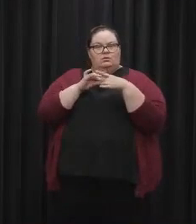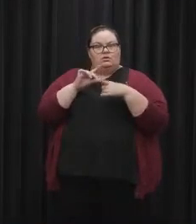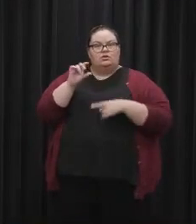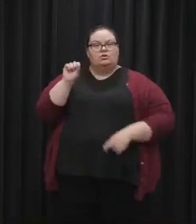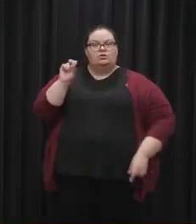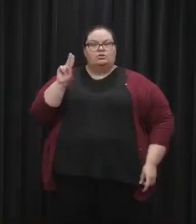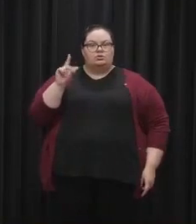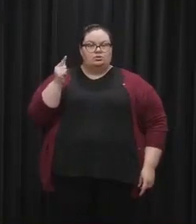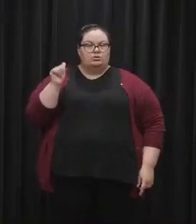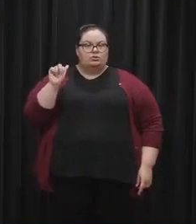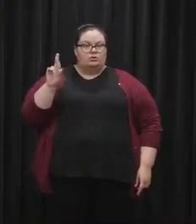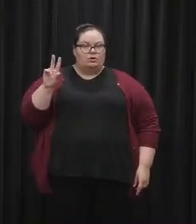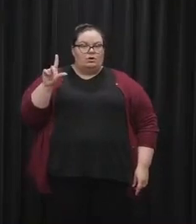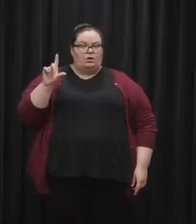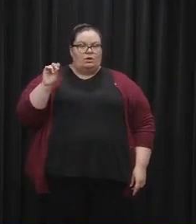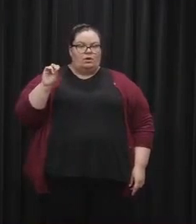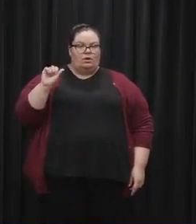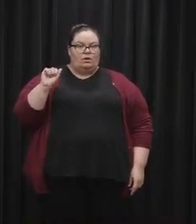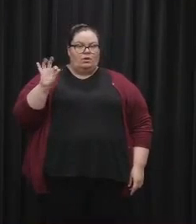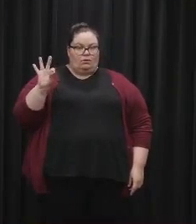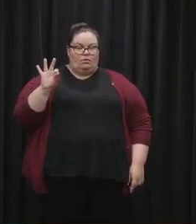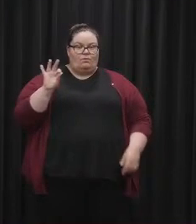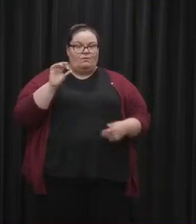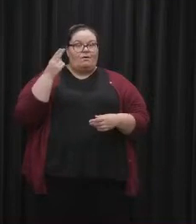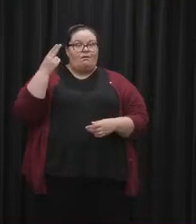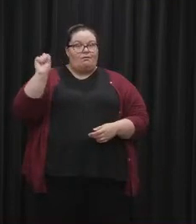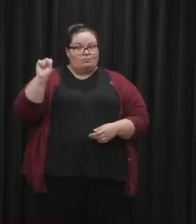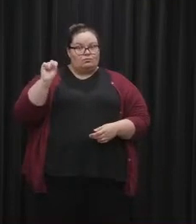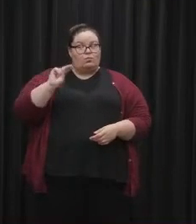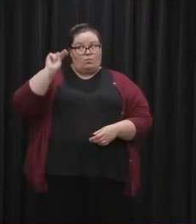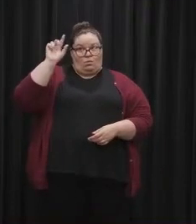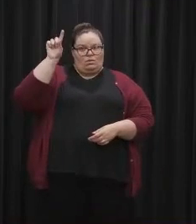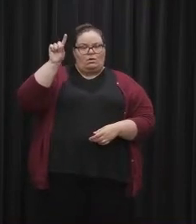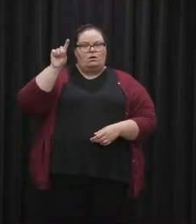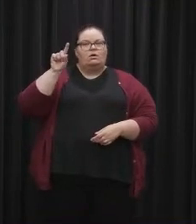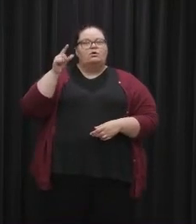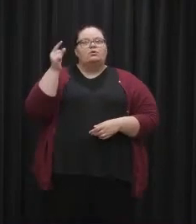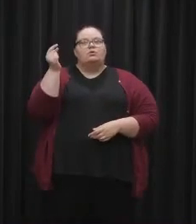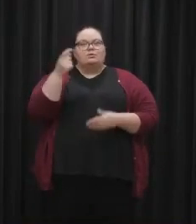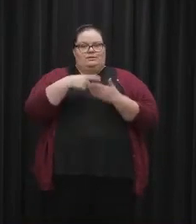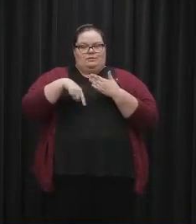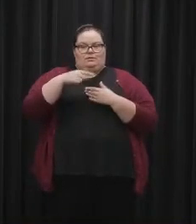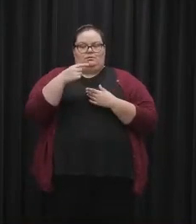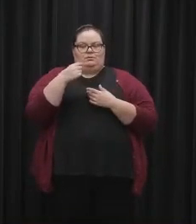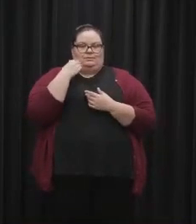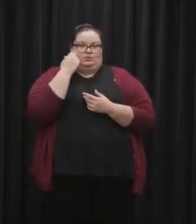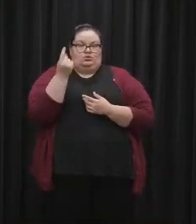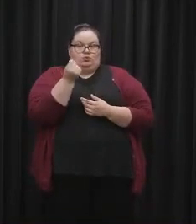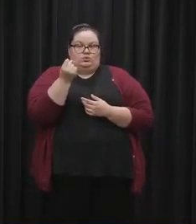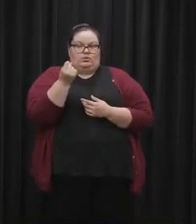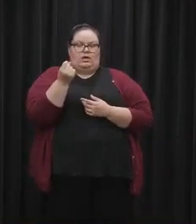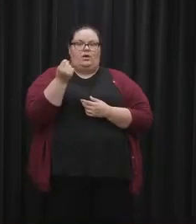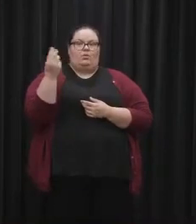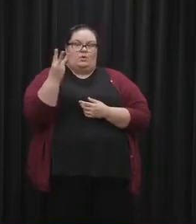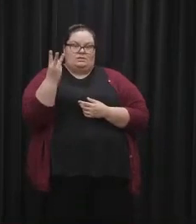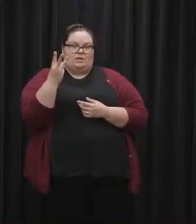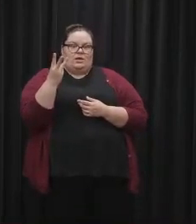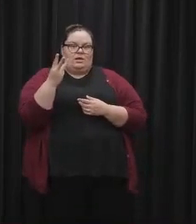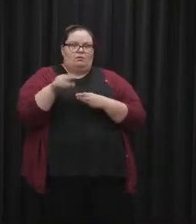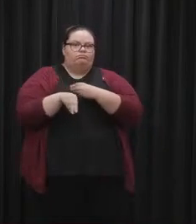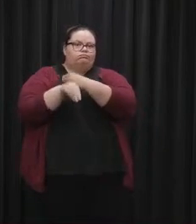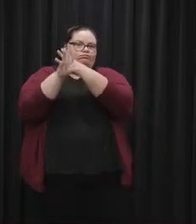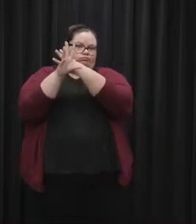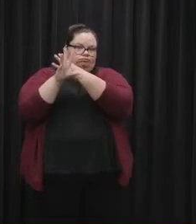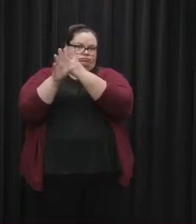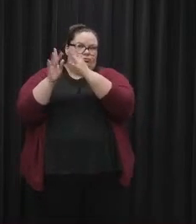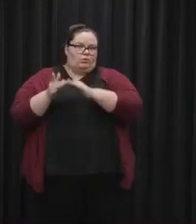at Sugarloaf High School, they're going to be engaged in online learning on Tuesday, October 13th, and on Wednesday, October 14th. And that's only for